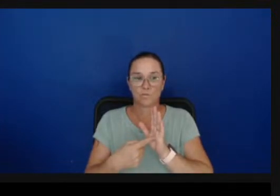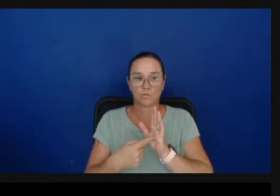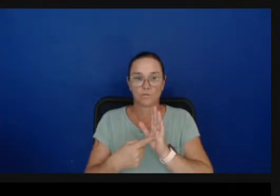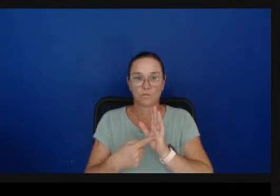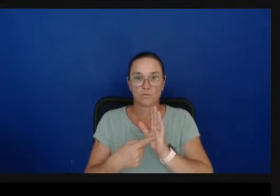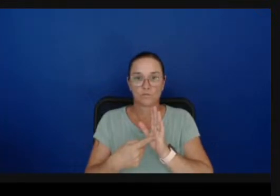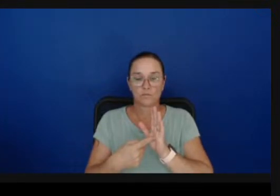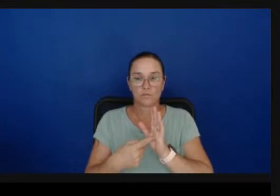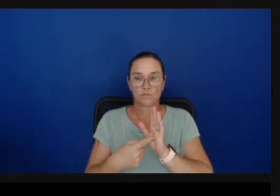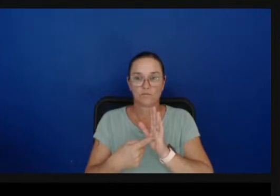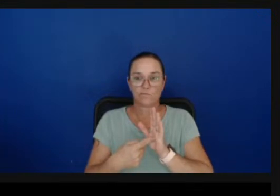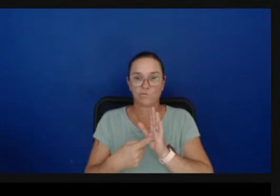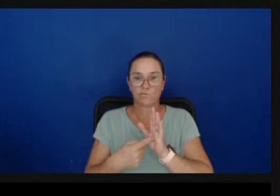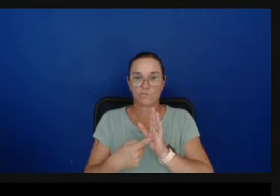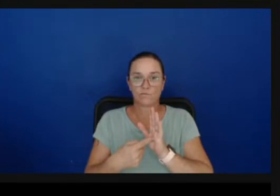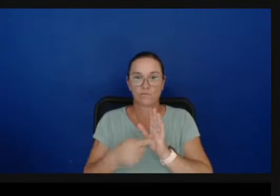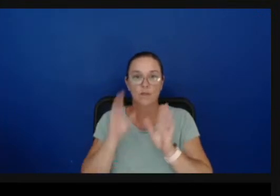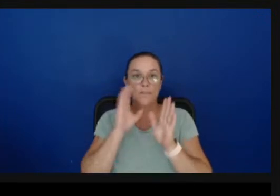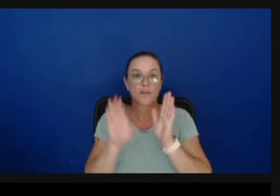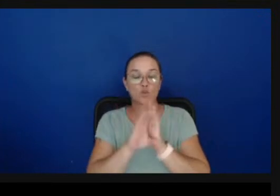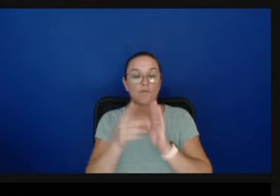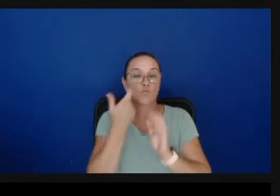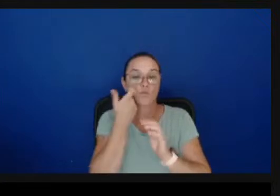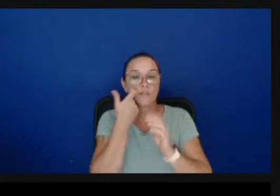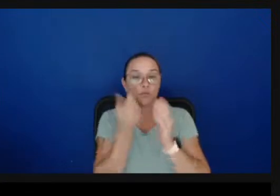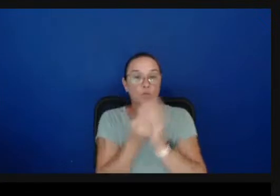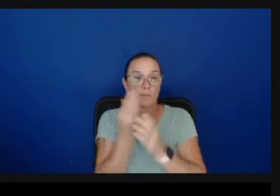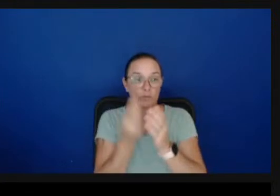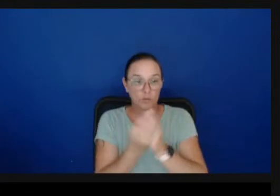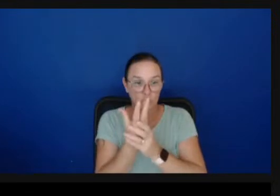picture, recent eruption.